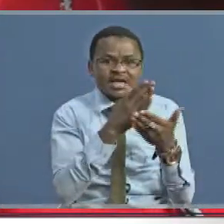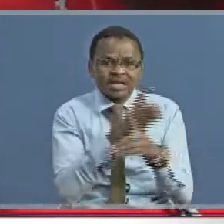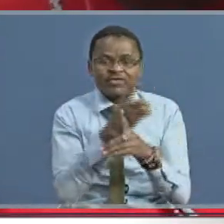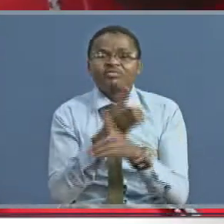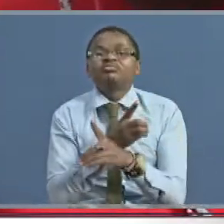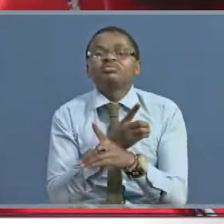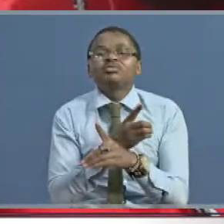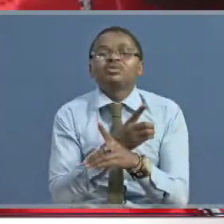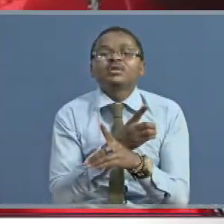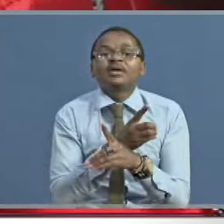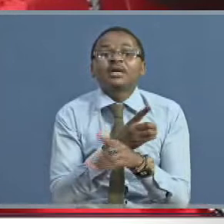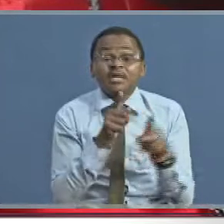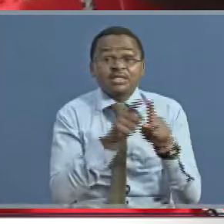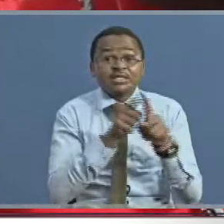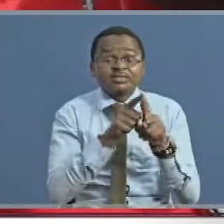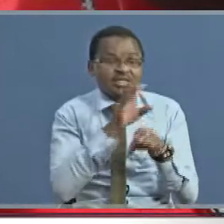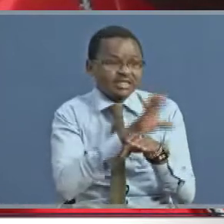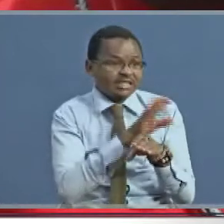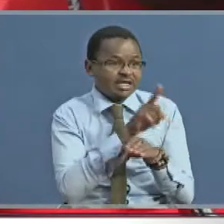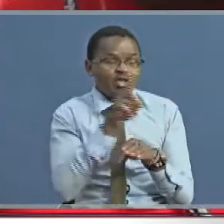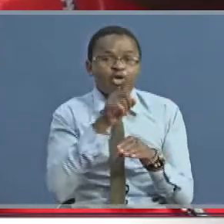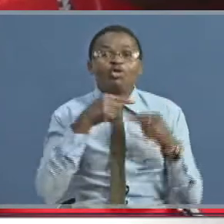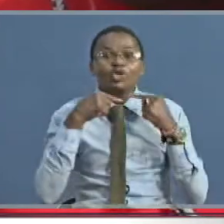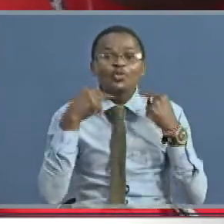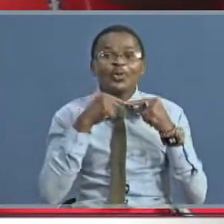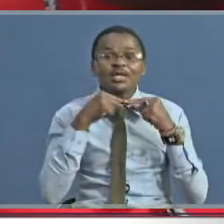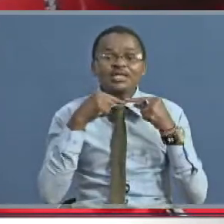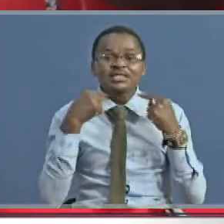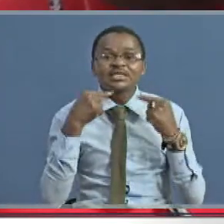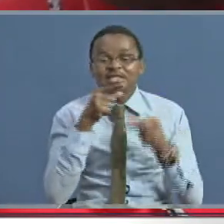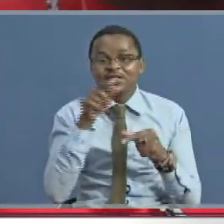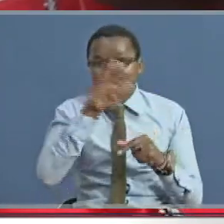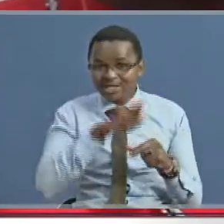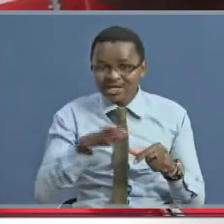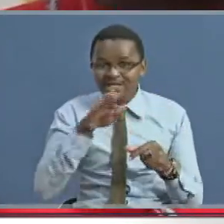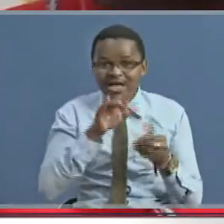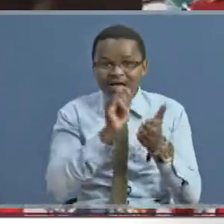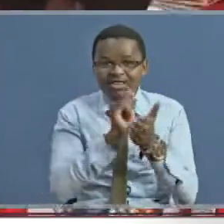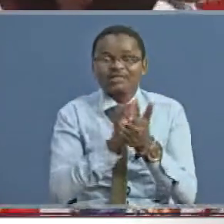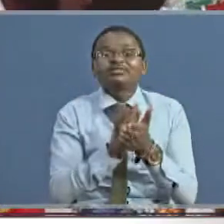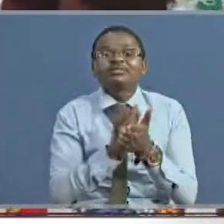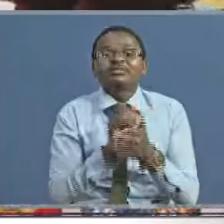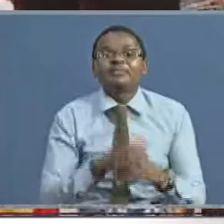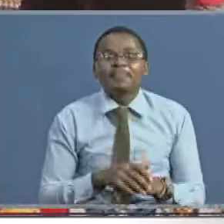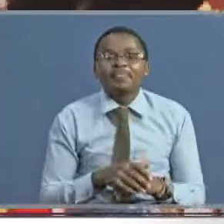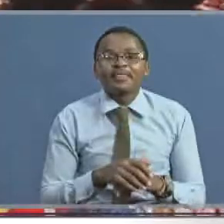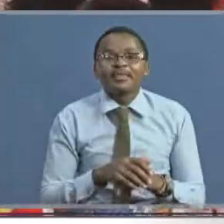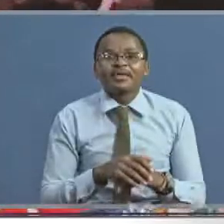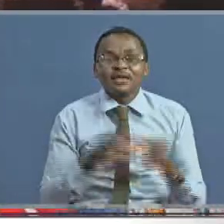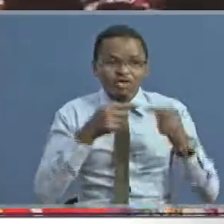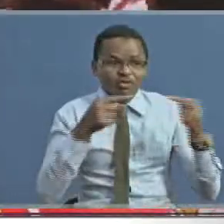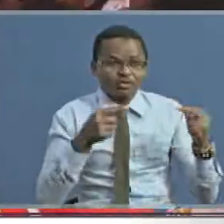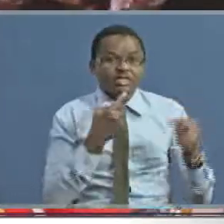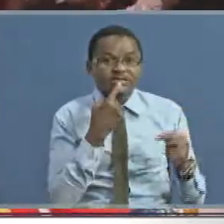Kenya, na haswa makanisa, wale makasisi ambaye ni wa area hizi ambayo tuko nao. On the contrary,